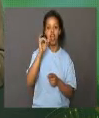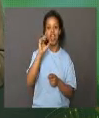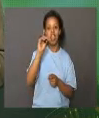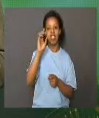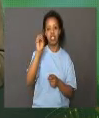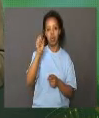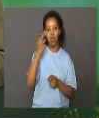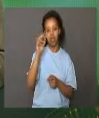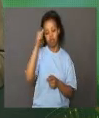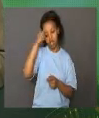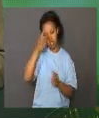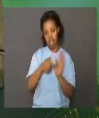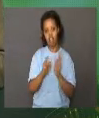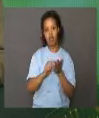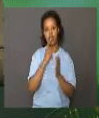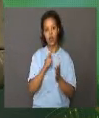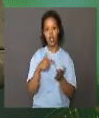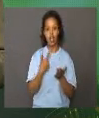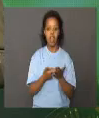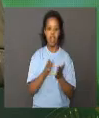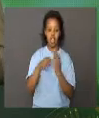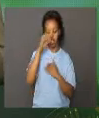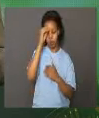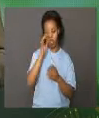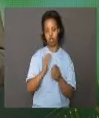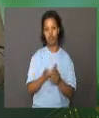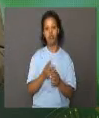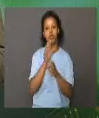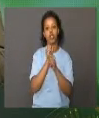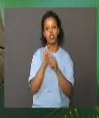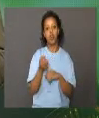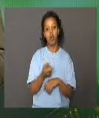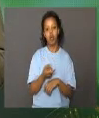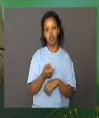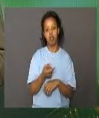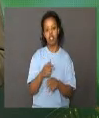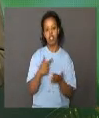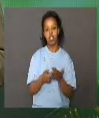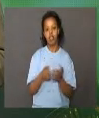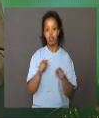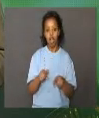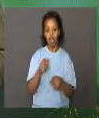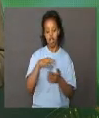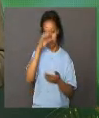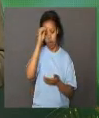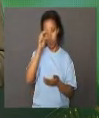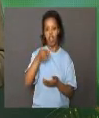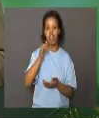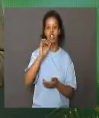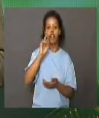us to the end of our lesson. Today, we learned about the life cycle of